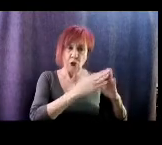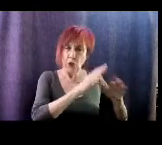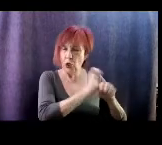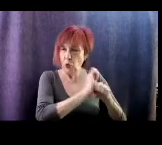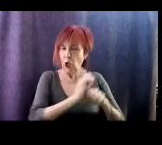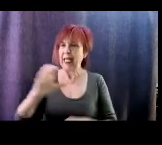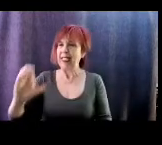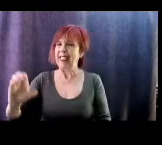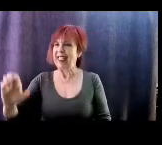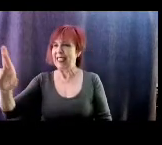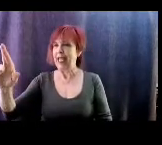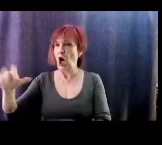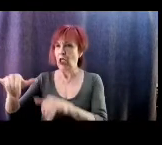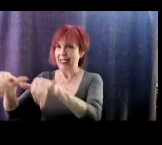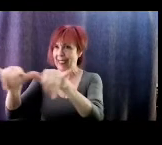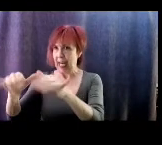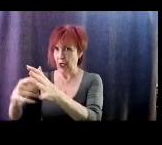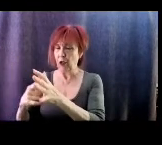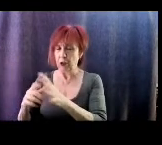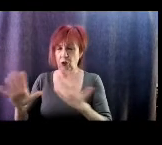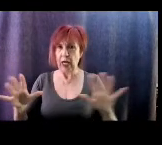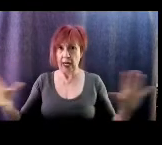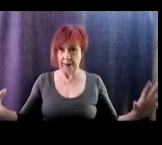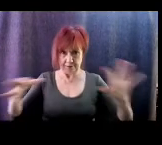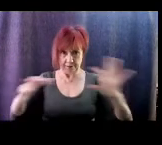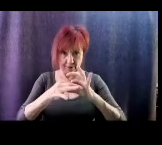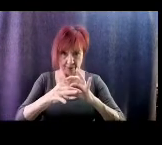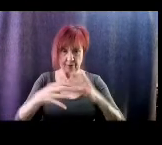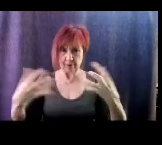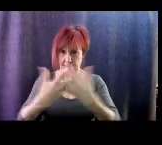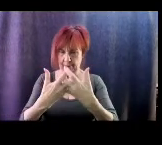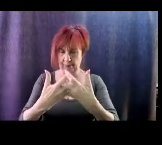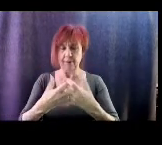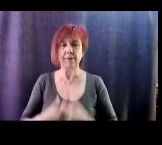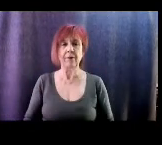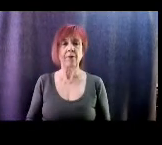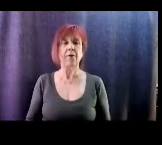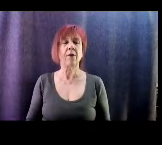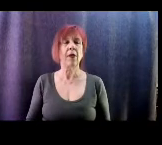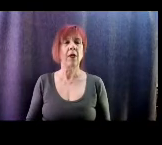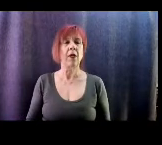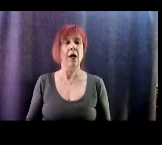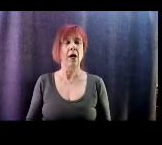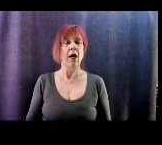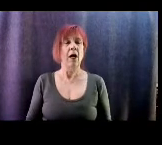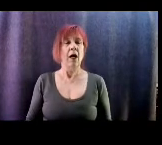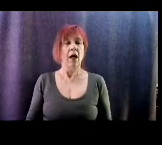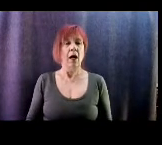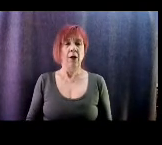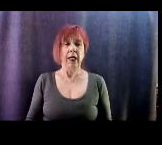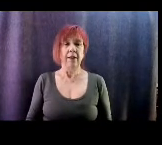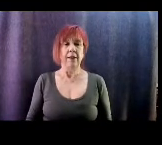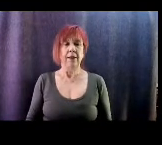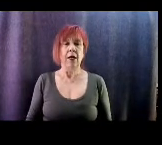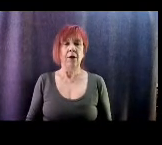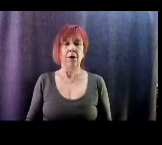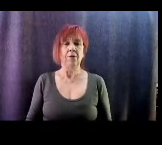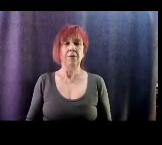So just go ahead and do all those, Jenny. And that's just housekeeping, just sample tasks.